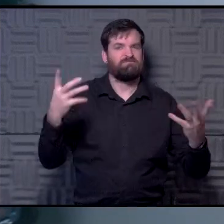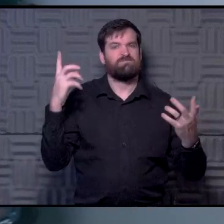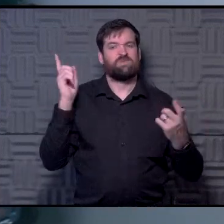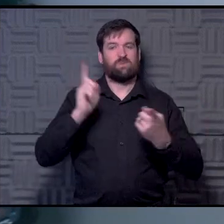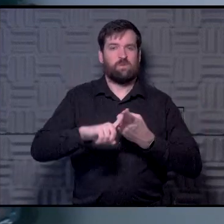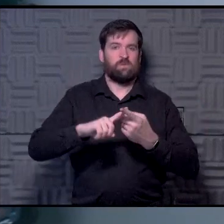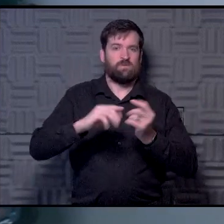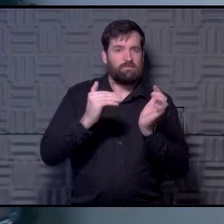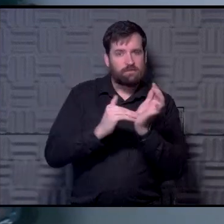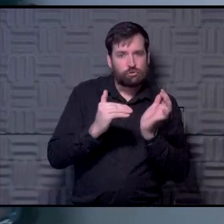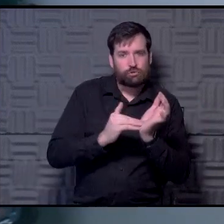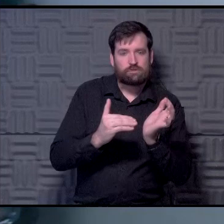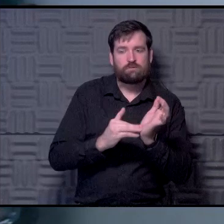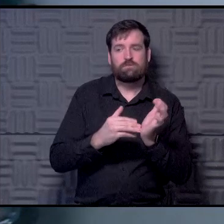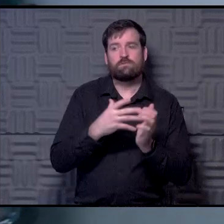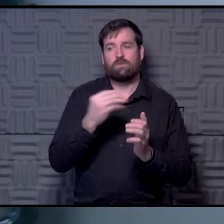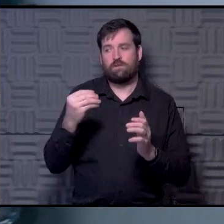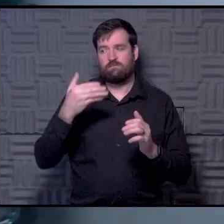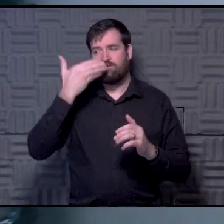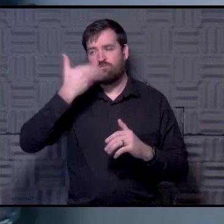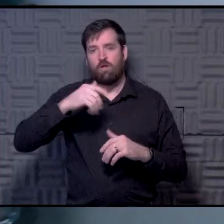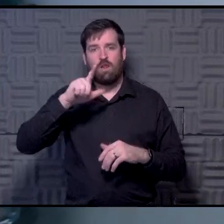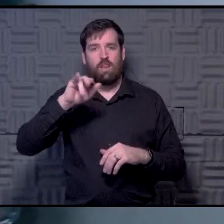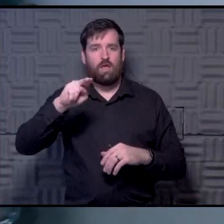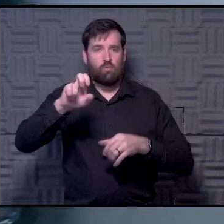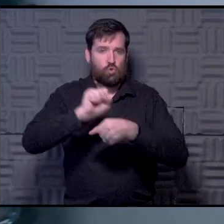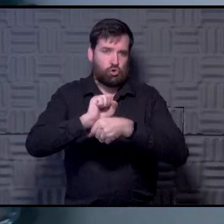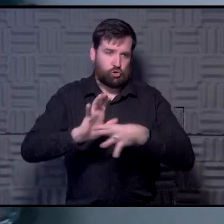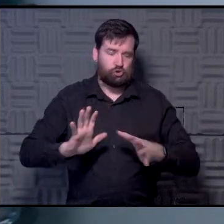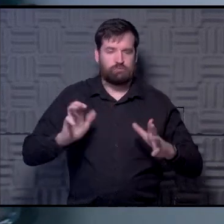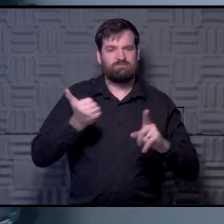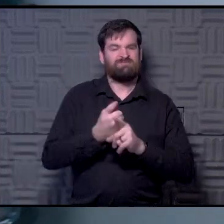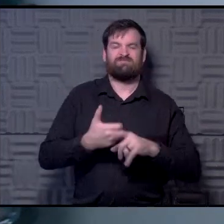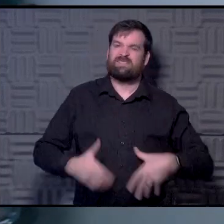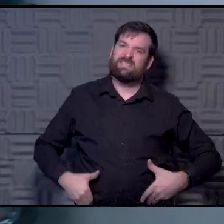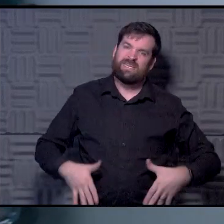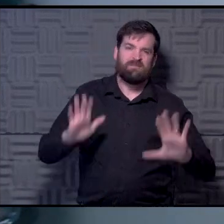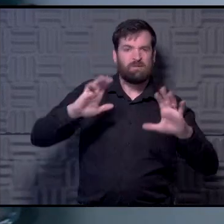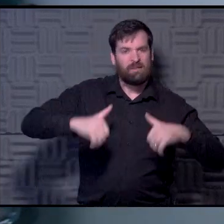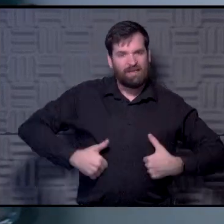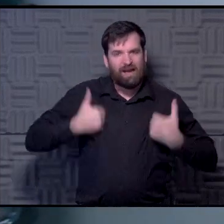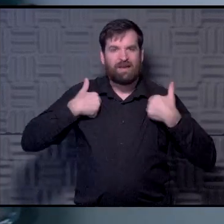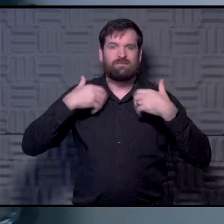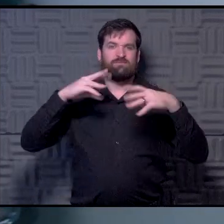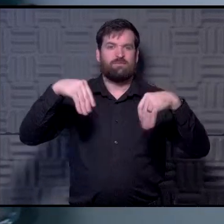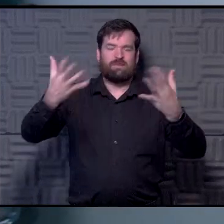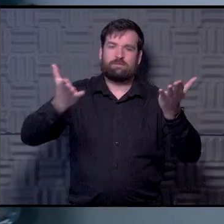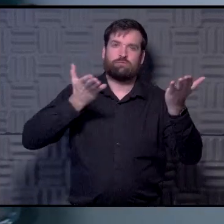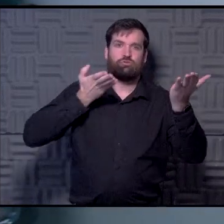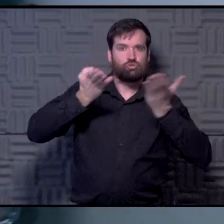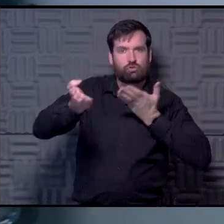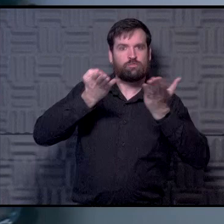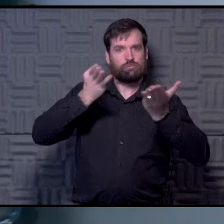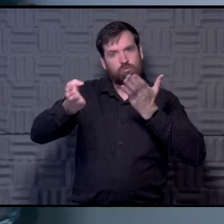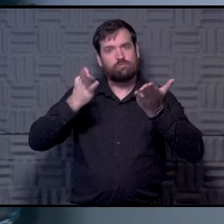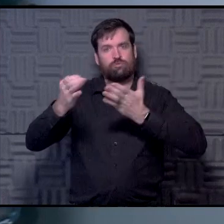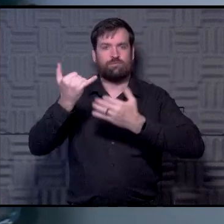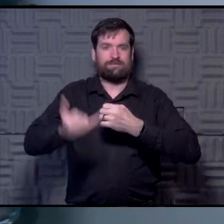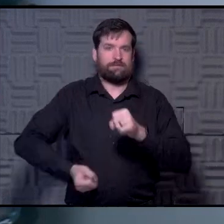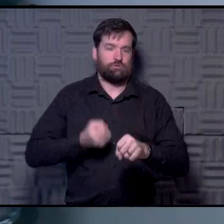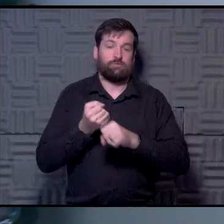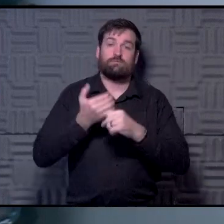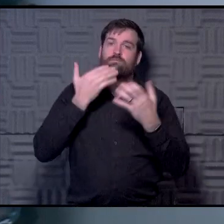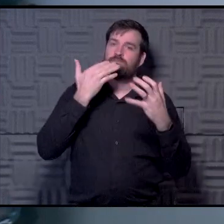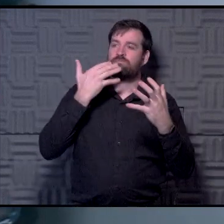of the physicians and our frontline crew who have given up their lives and have served us diligently this year. And we thank you